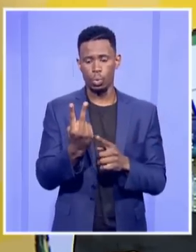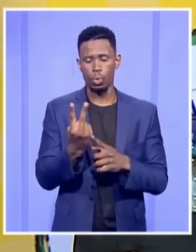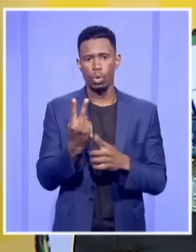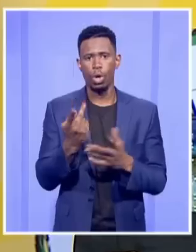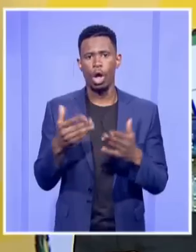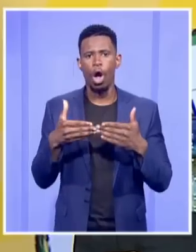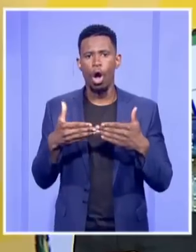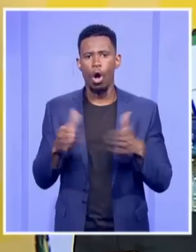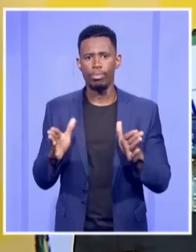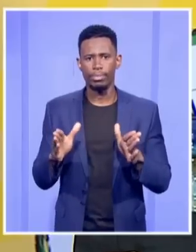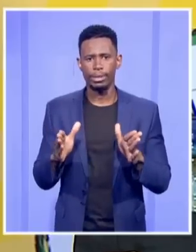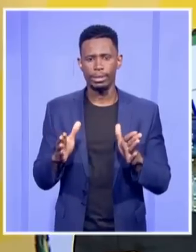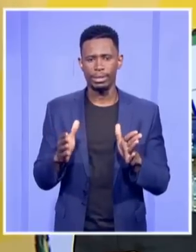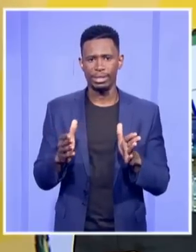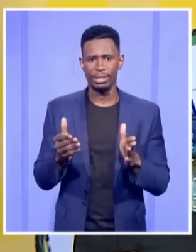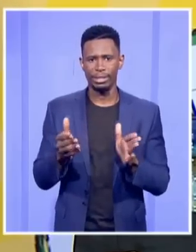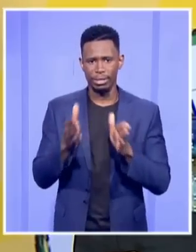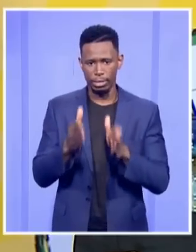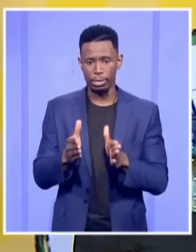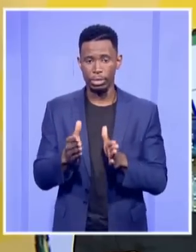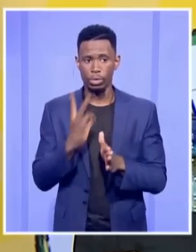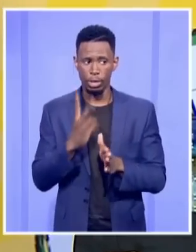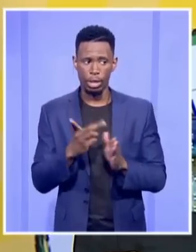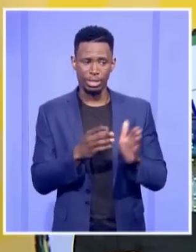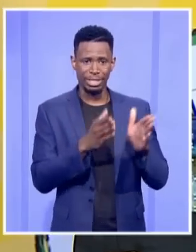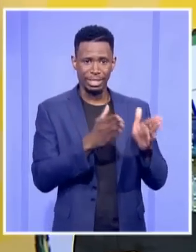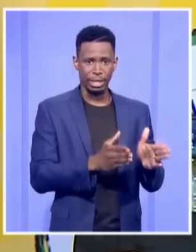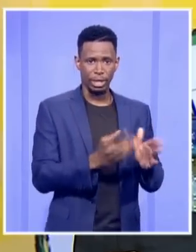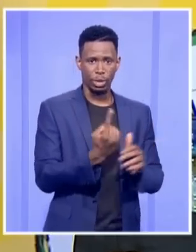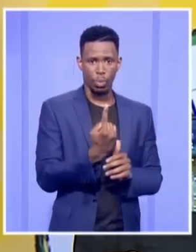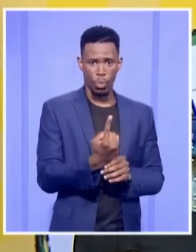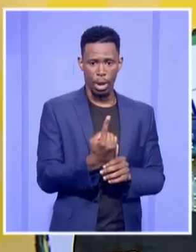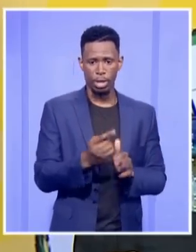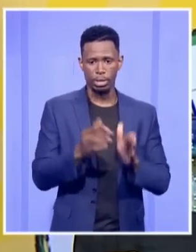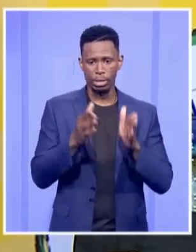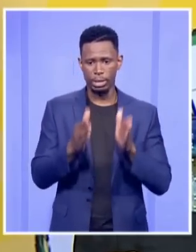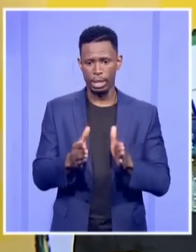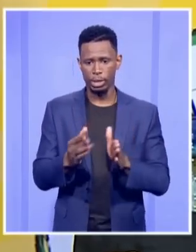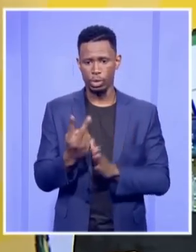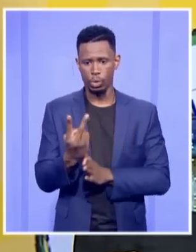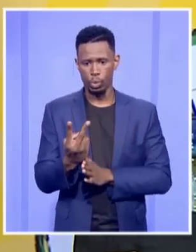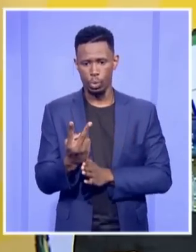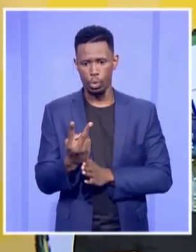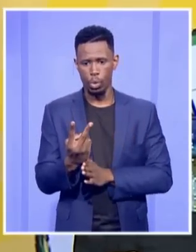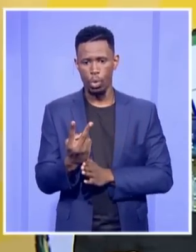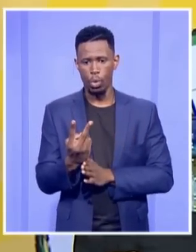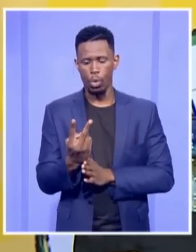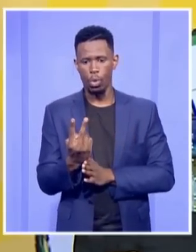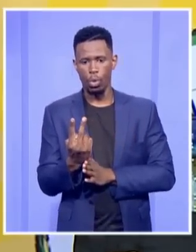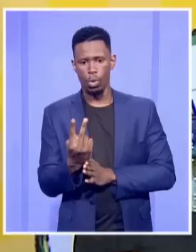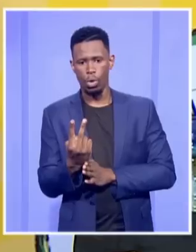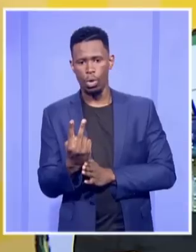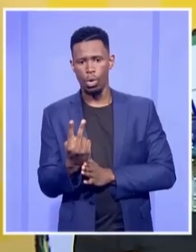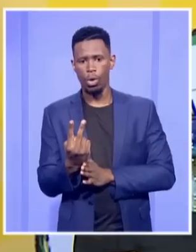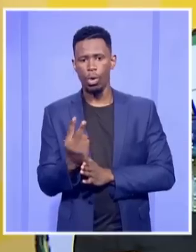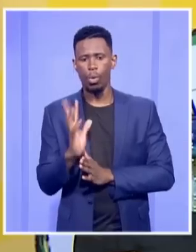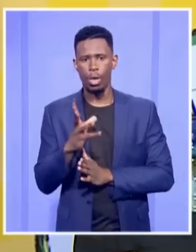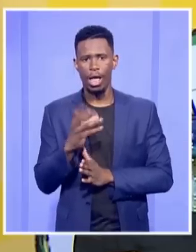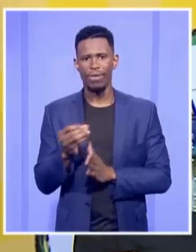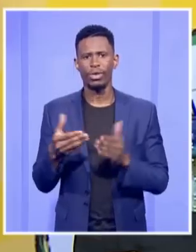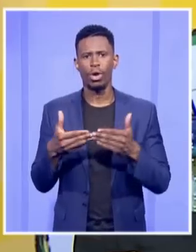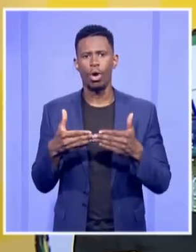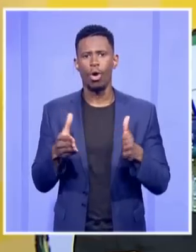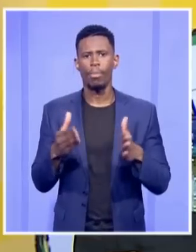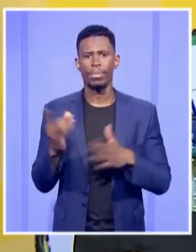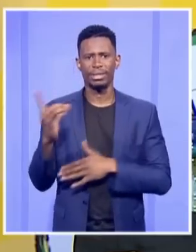notice between session 1 and session 2, on top of that will be that open day